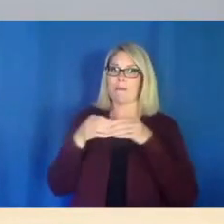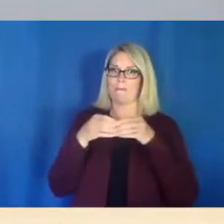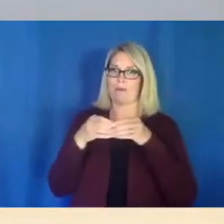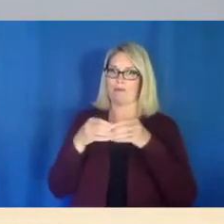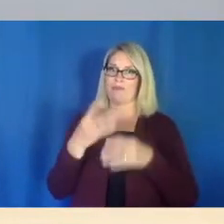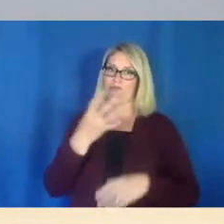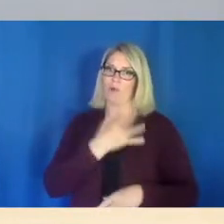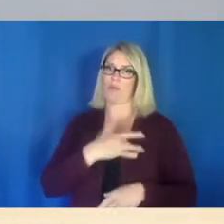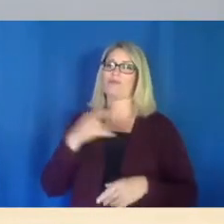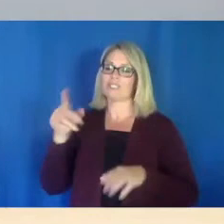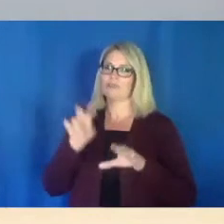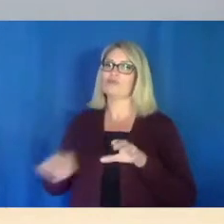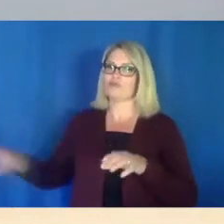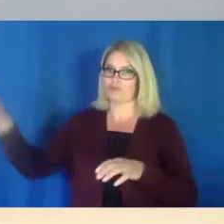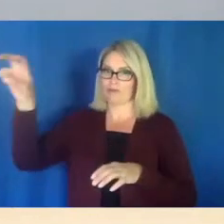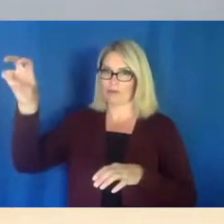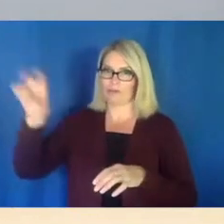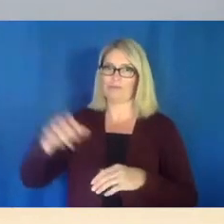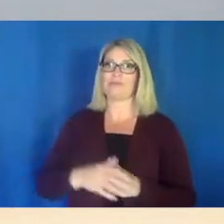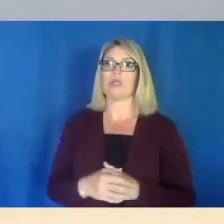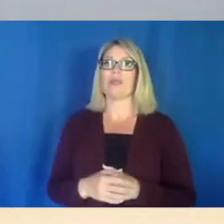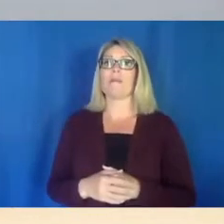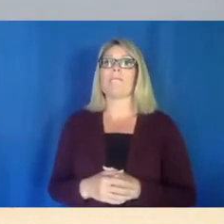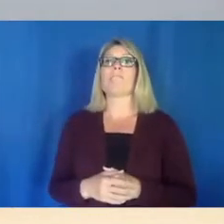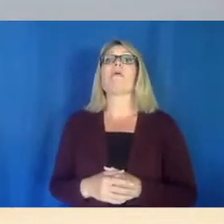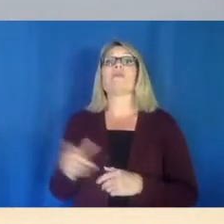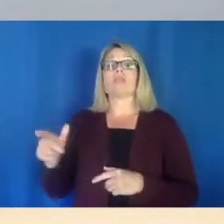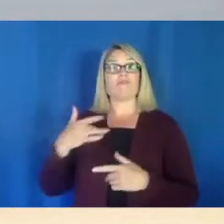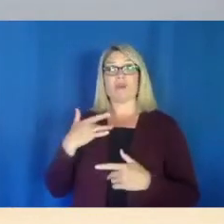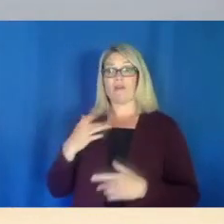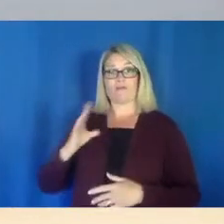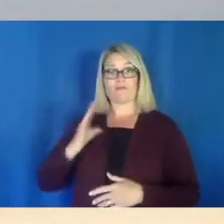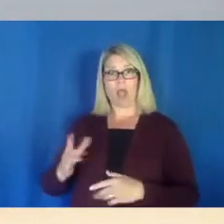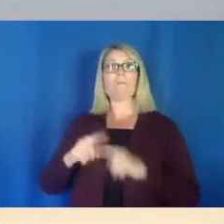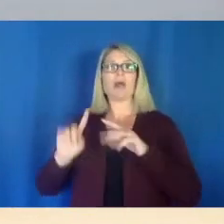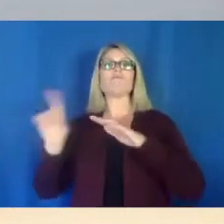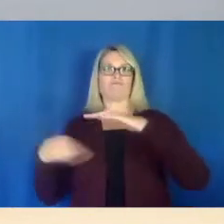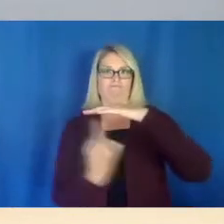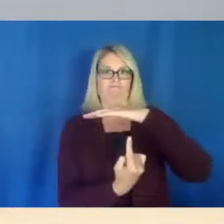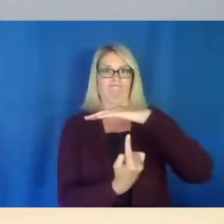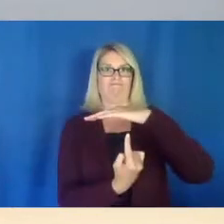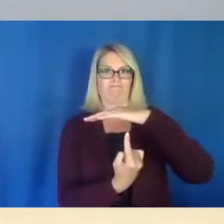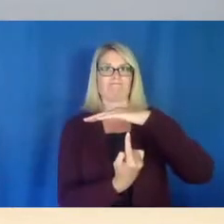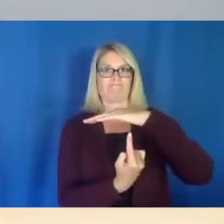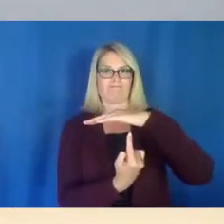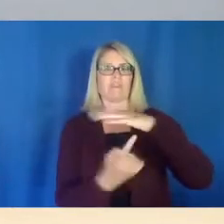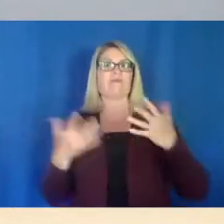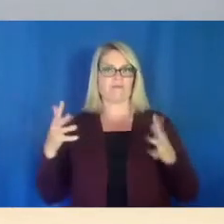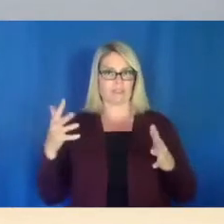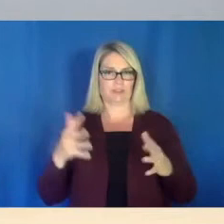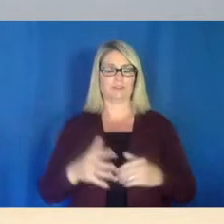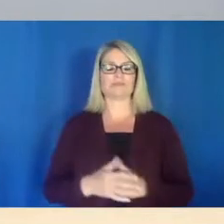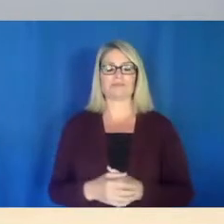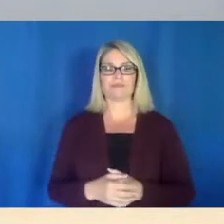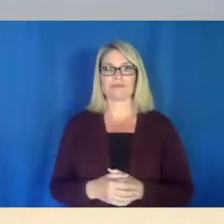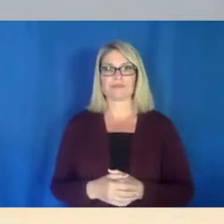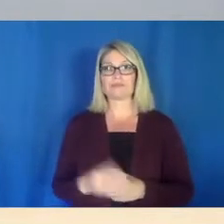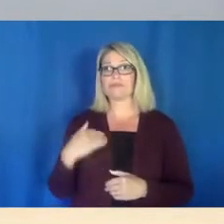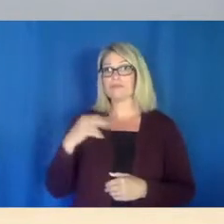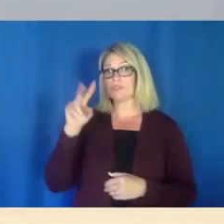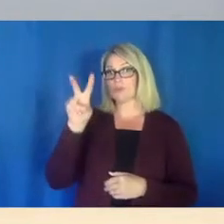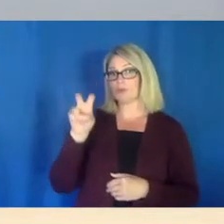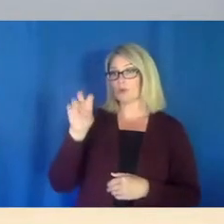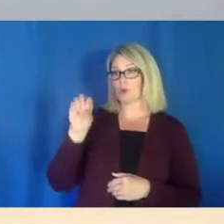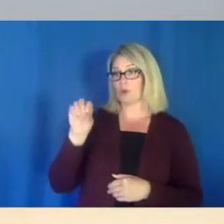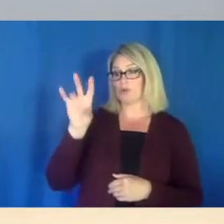they are asymptomatic but isolated appropriately. We've had a total of 207 cases